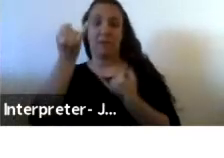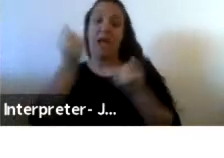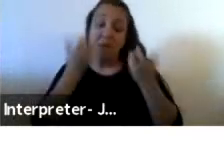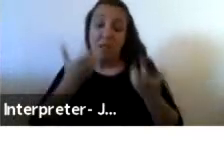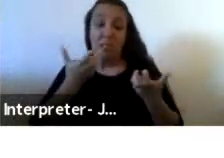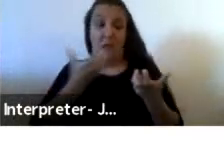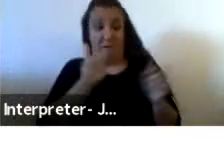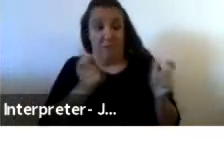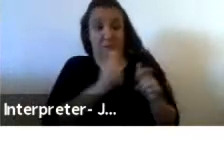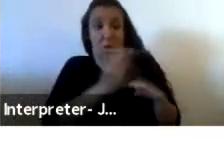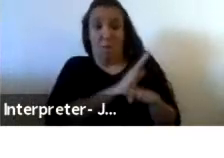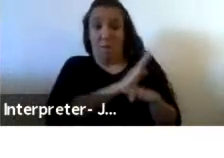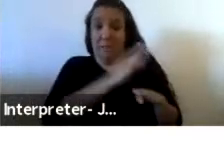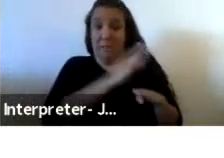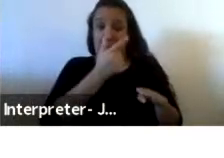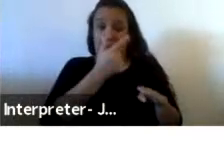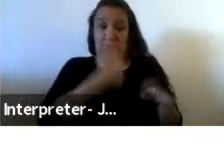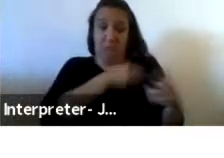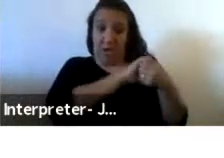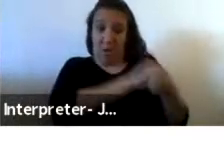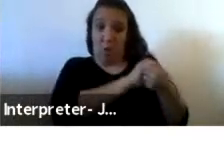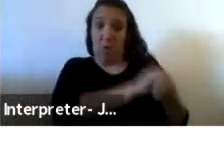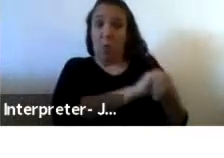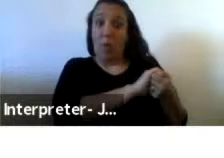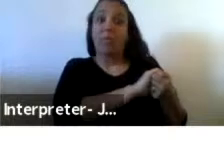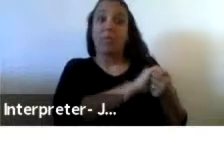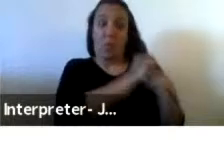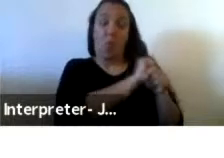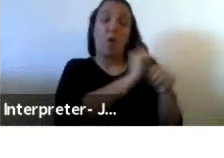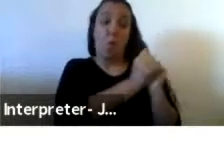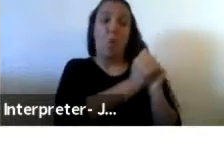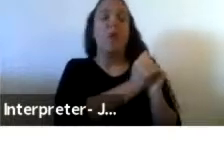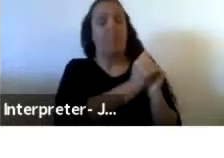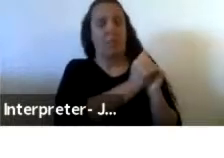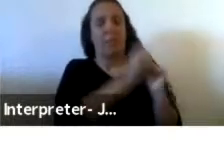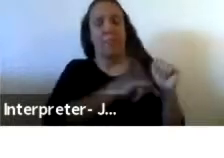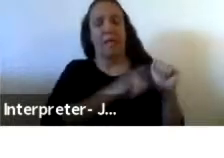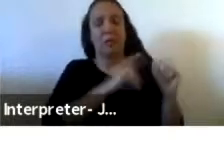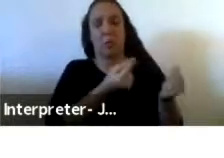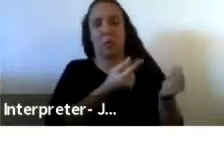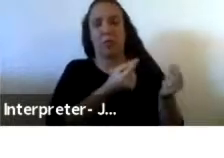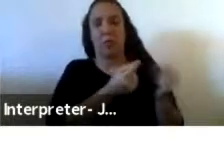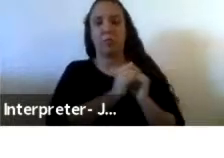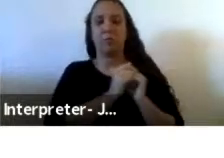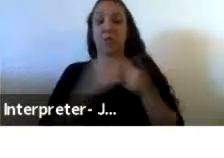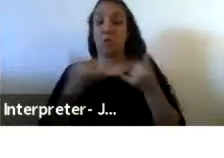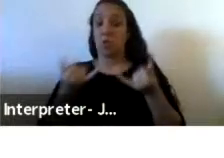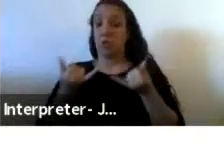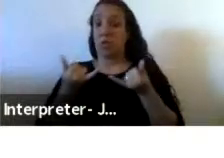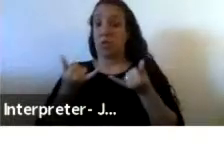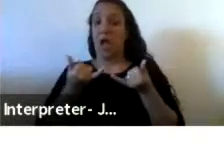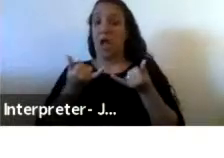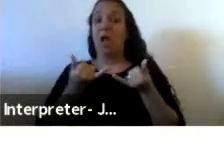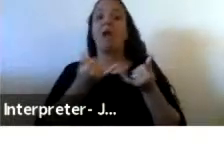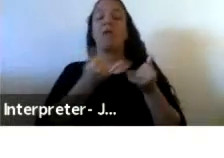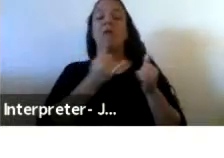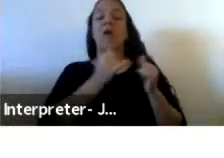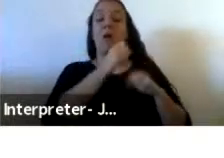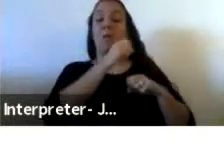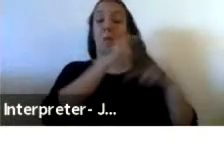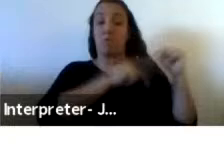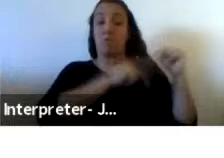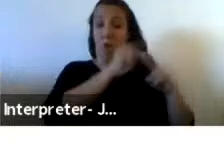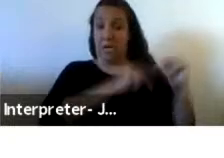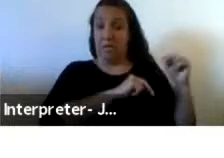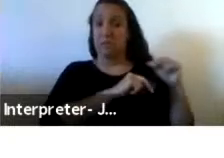with, that's the focus of what we do. So today we're gonna be talking about bricks versus clicks. And you know what?